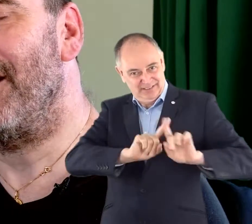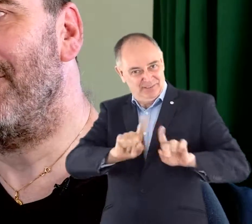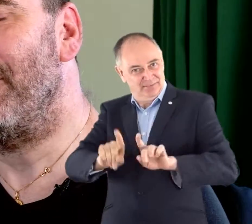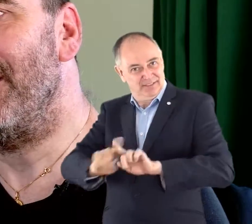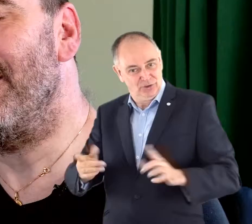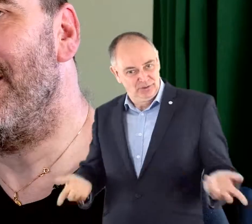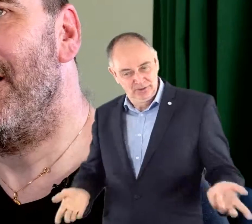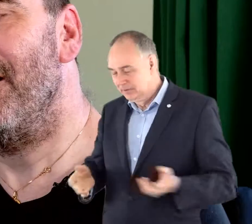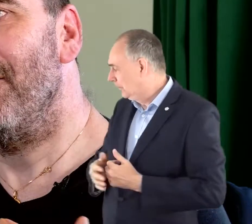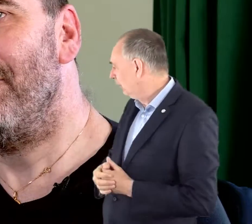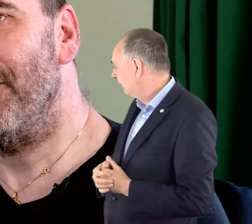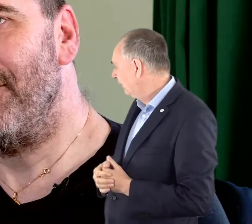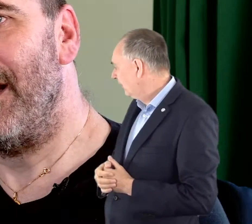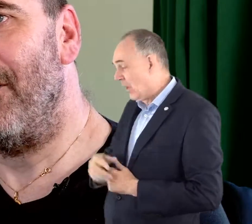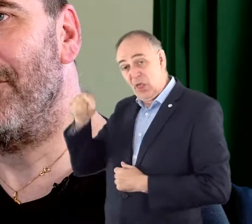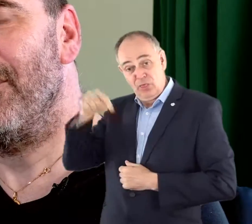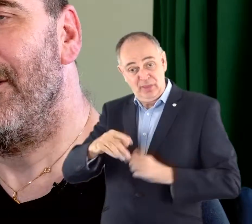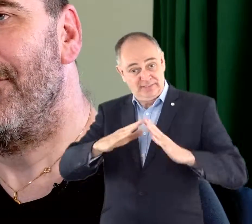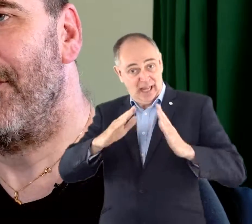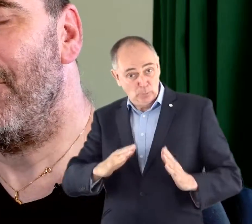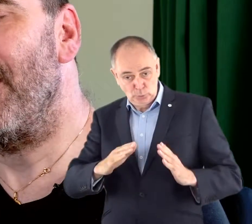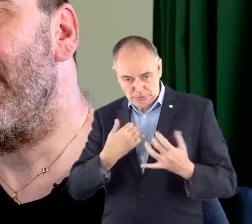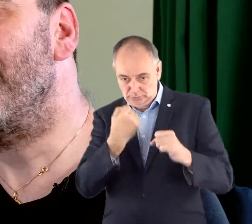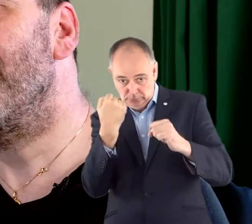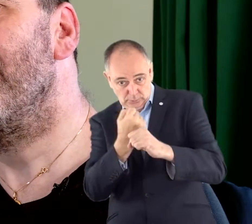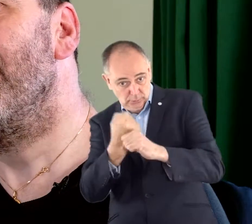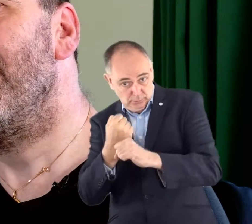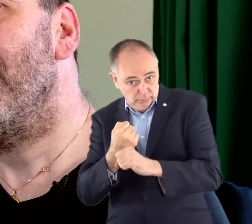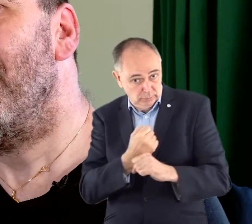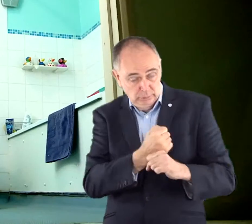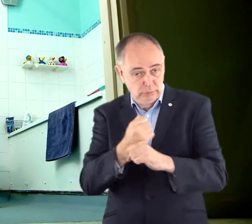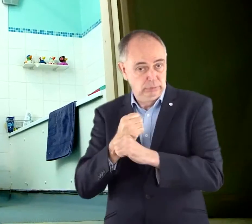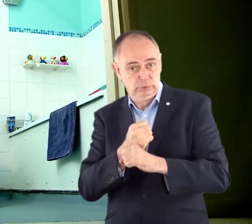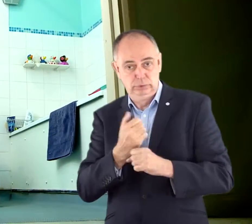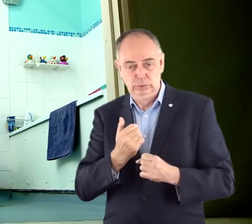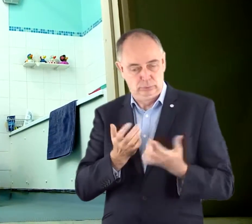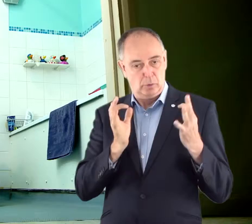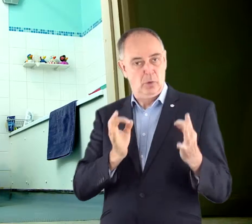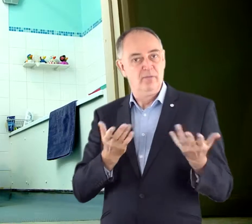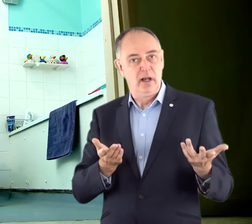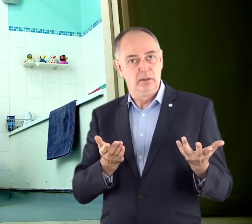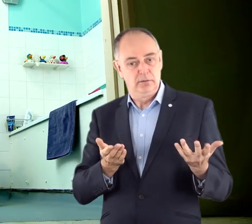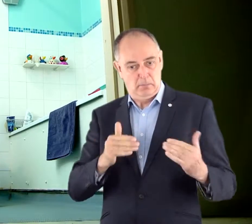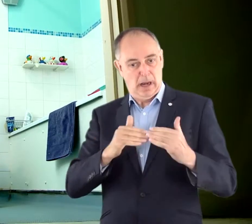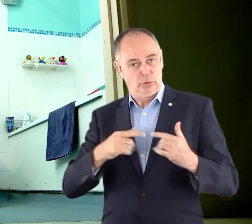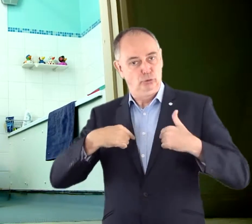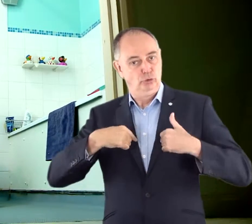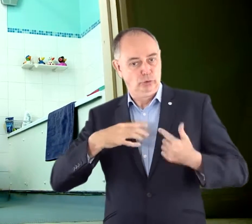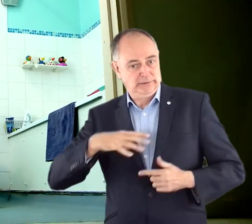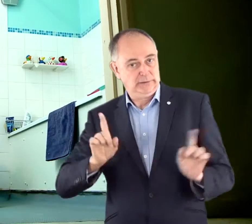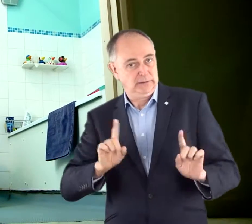created, has been fitted out so that whatever